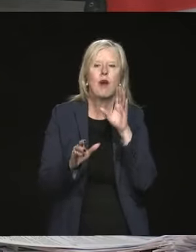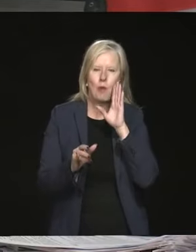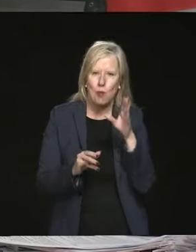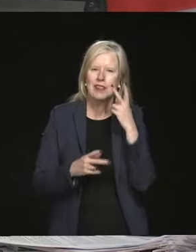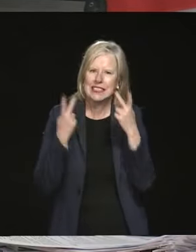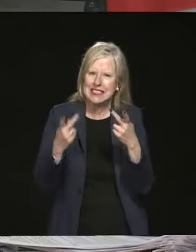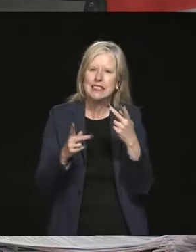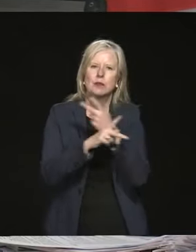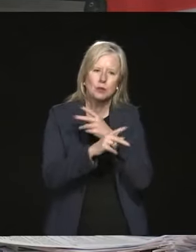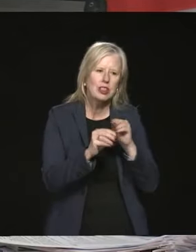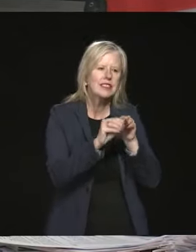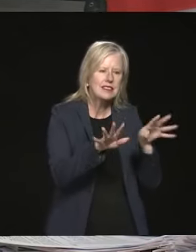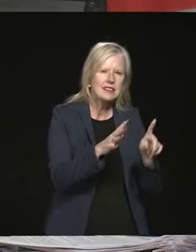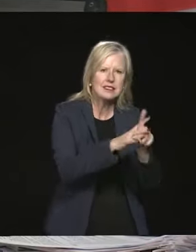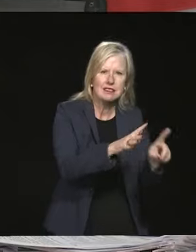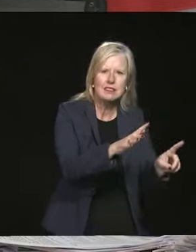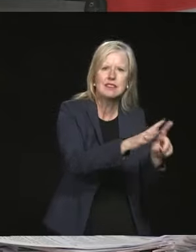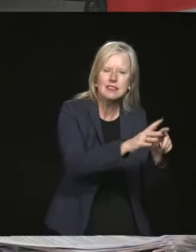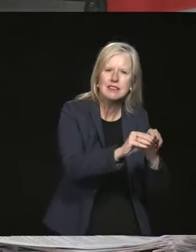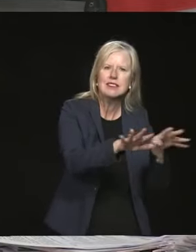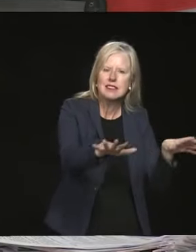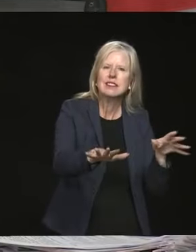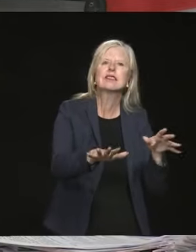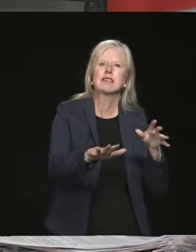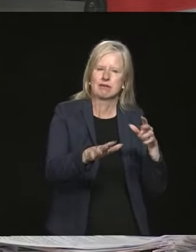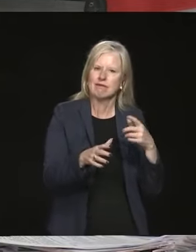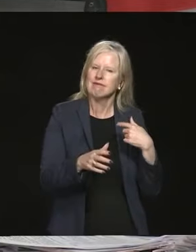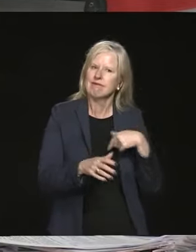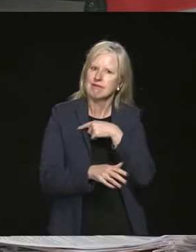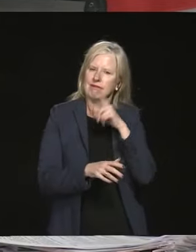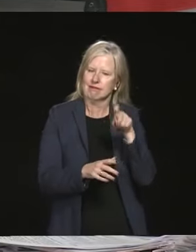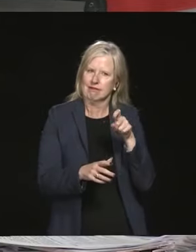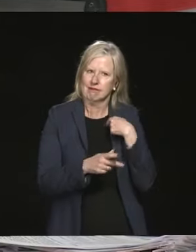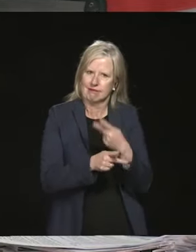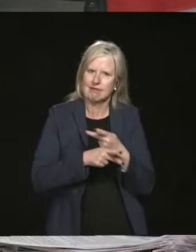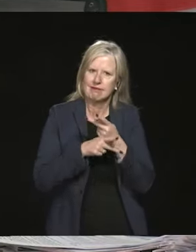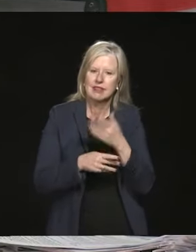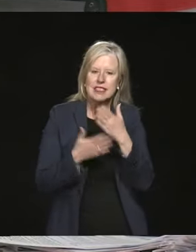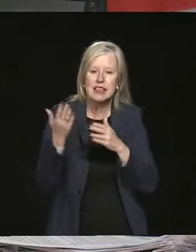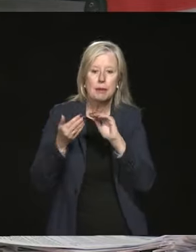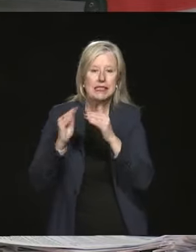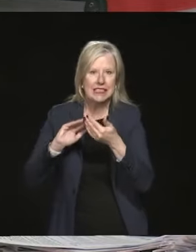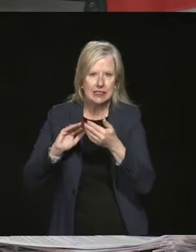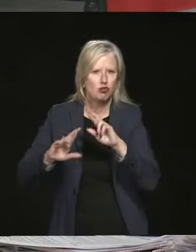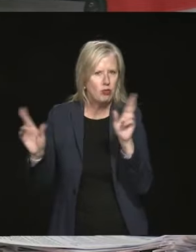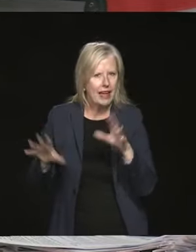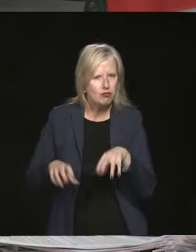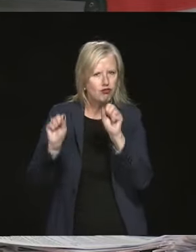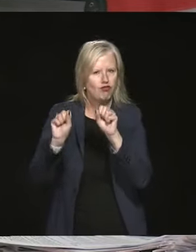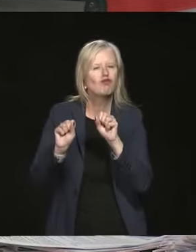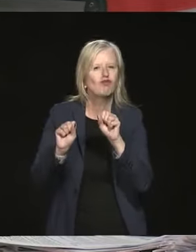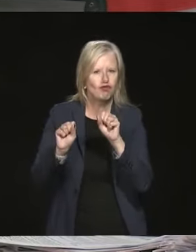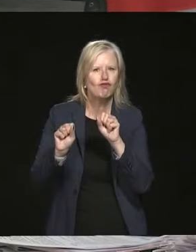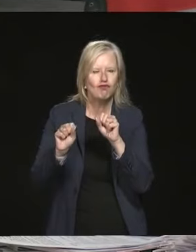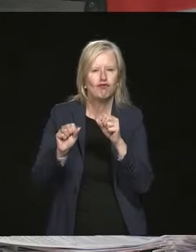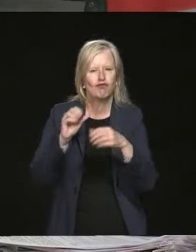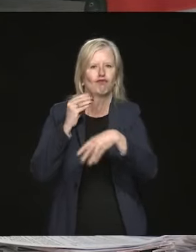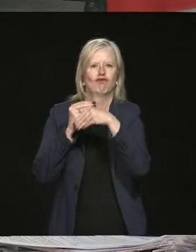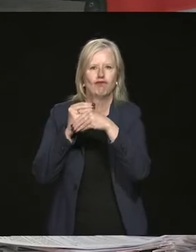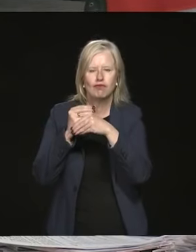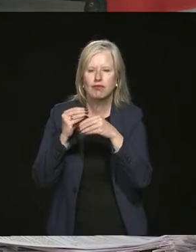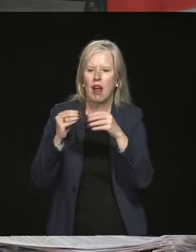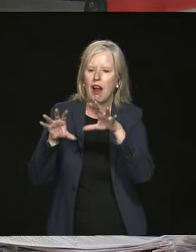public health implications. Some municipalities have taken action to secure additional accommodation to ease